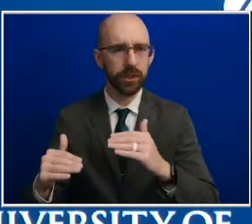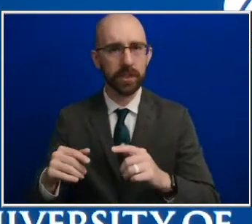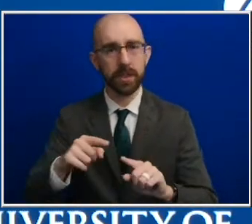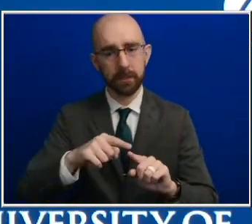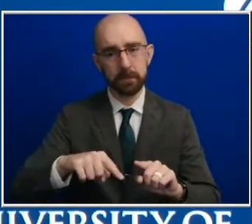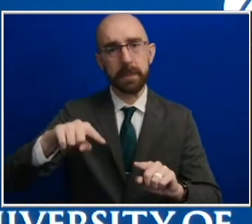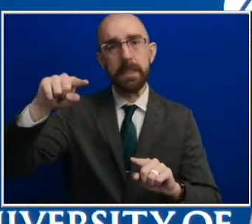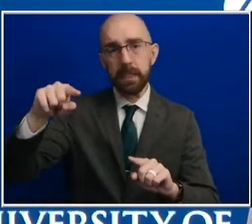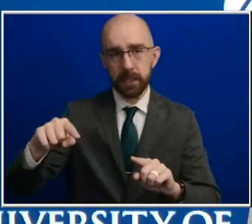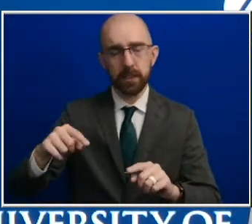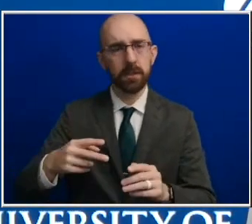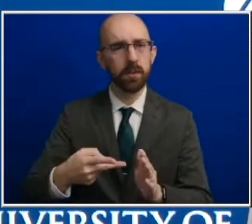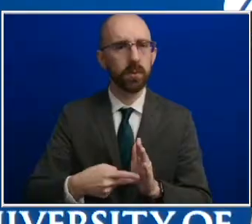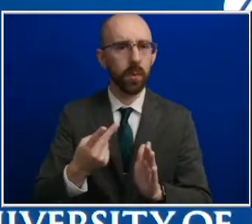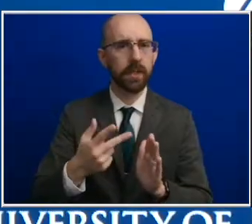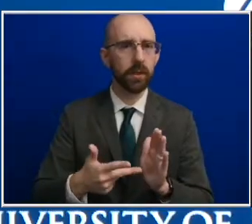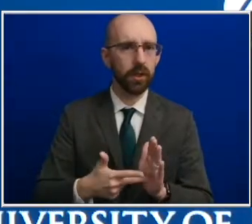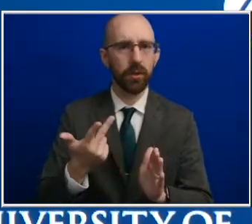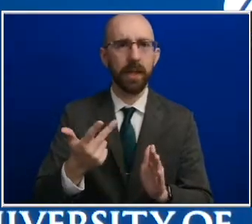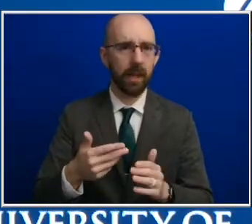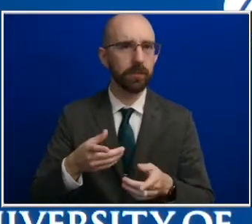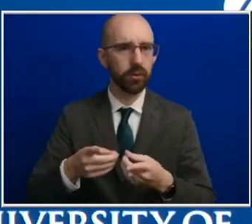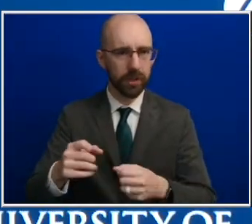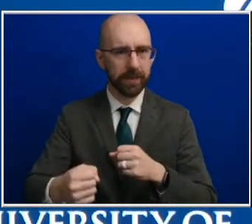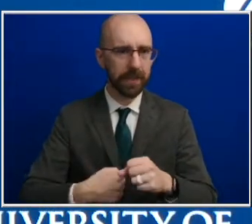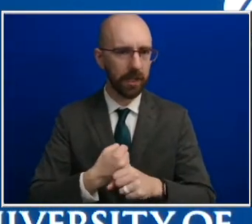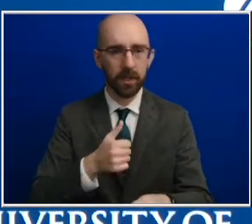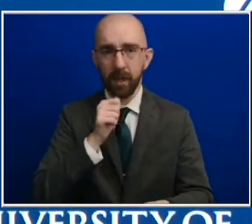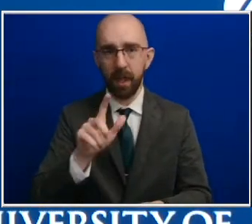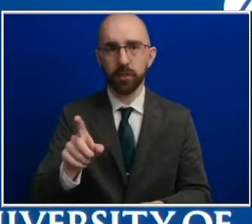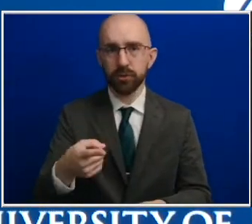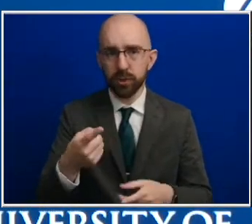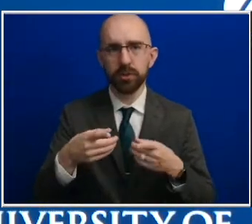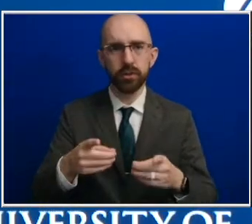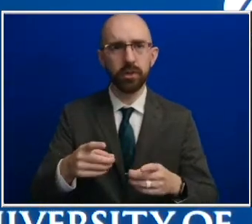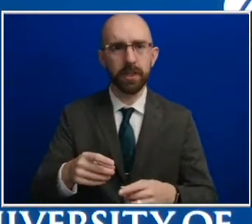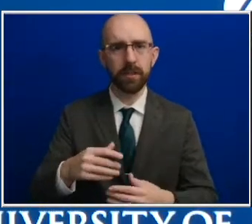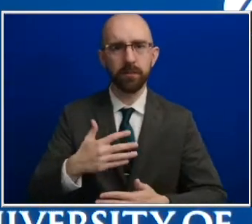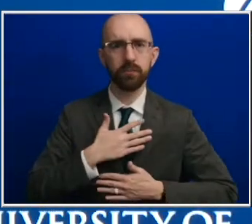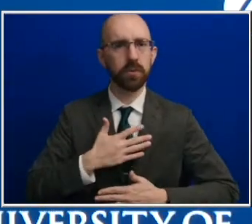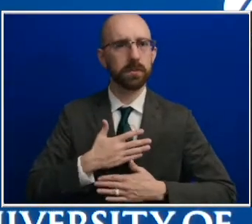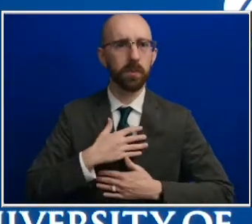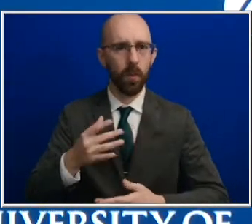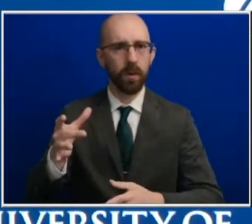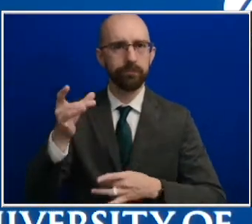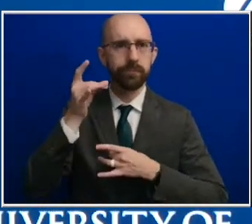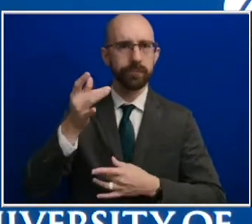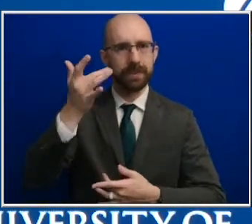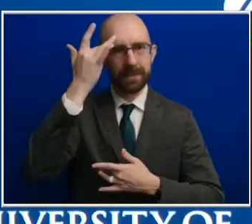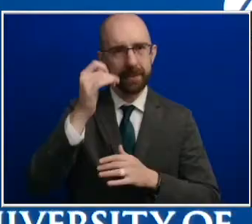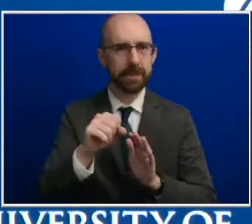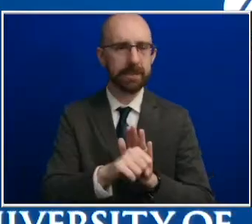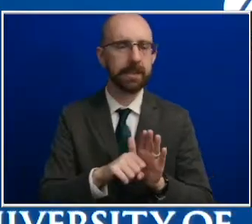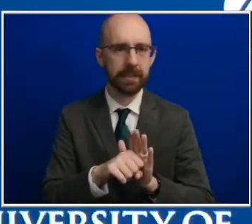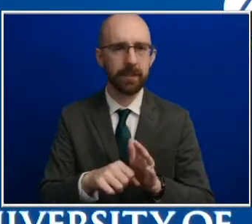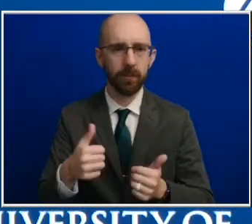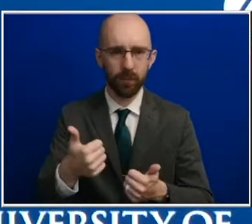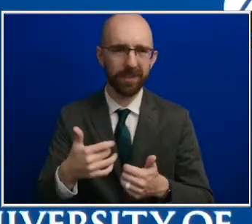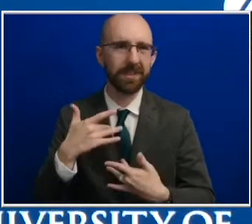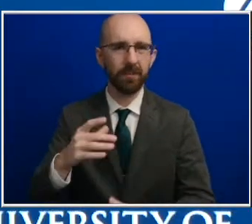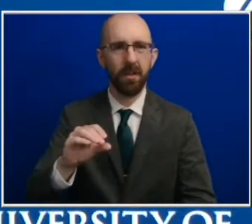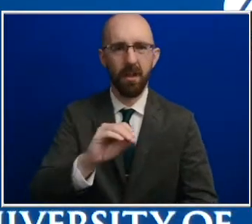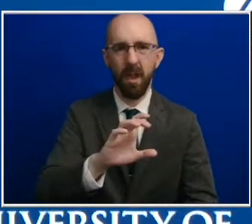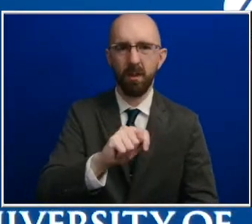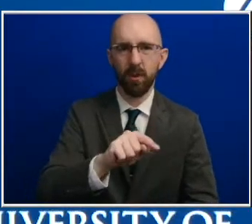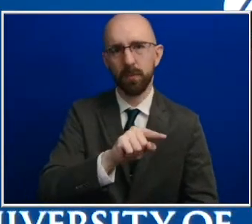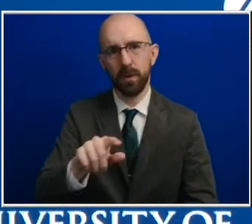3 times during the year, not just during respiratory viral season, which is typically October to April or